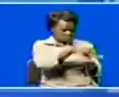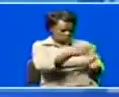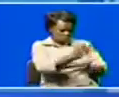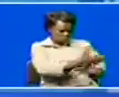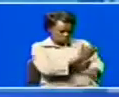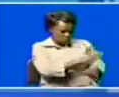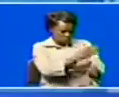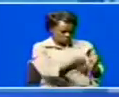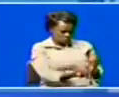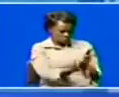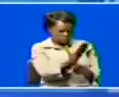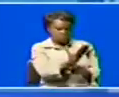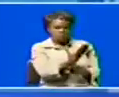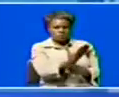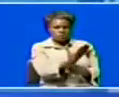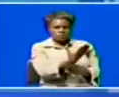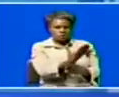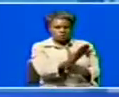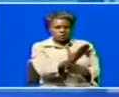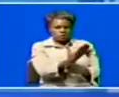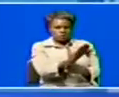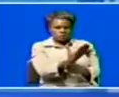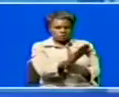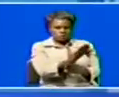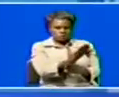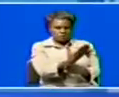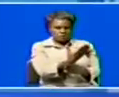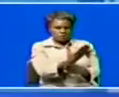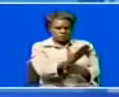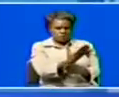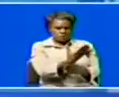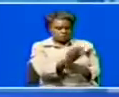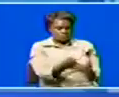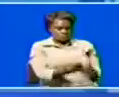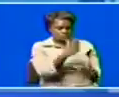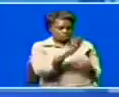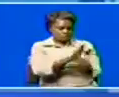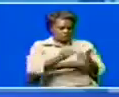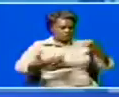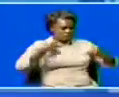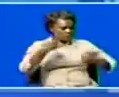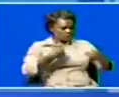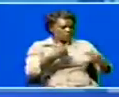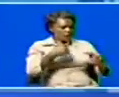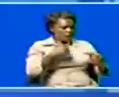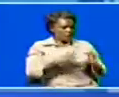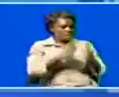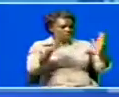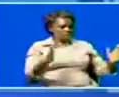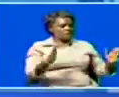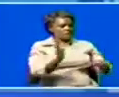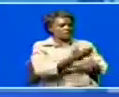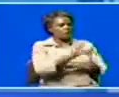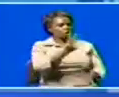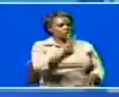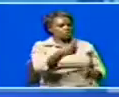Mm-hmm. I produced with my squad here, Fena, my own there, Blinky, Kagwe Mungai. So that was a really fun. We had like two really big songs here last